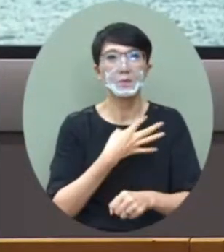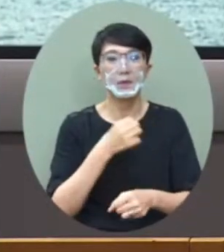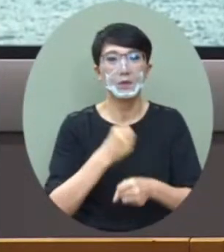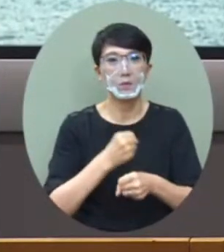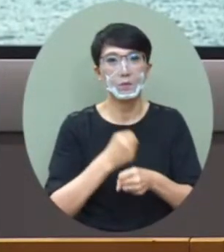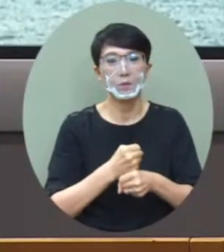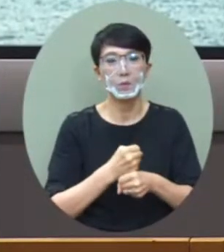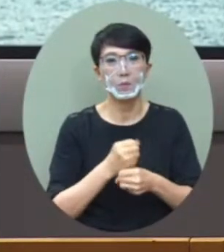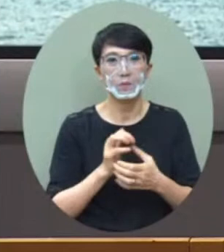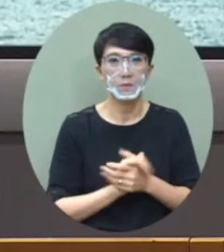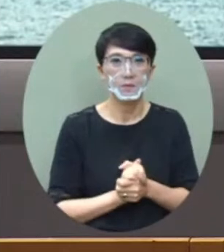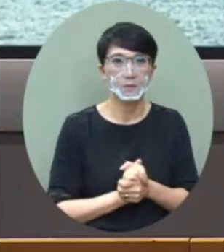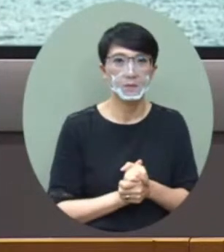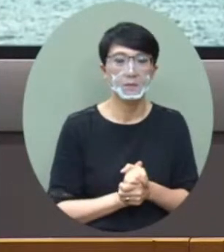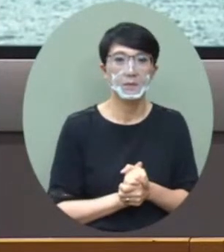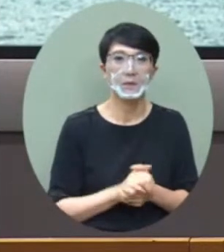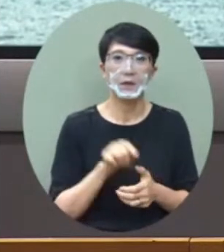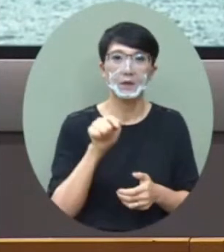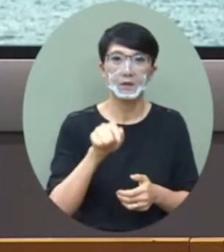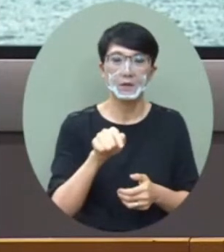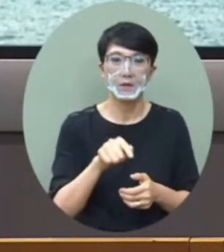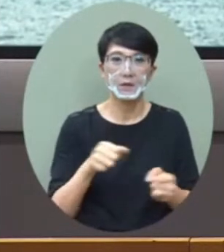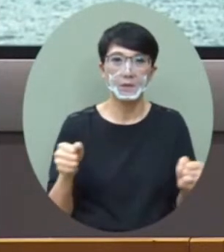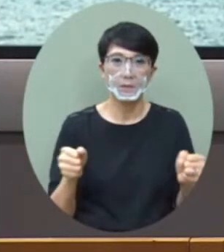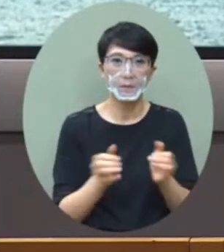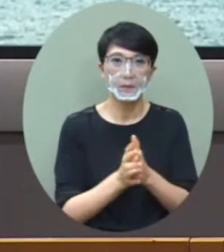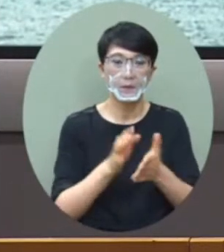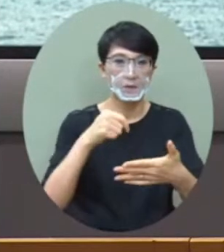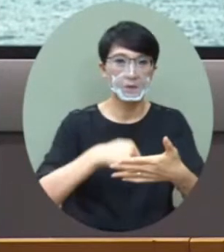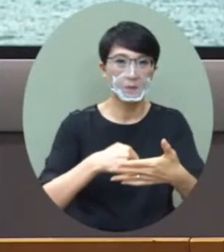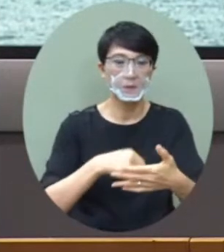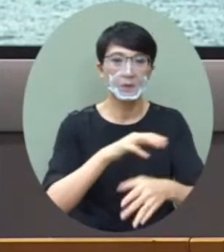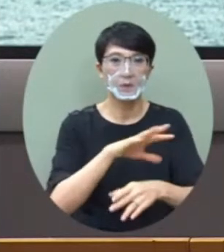viral load was either too low or results pending.